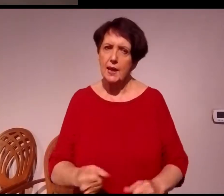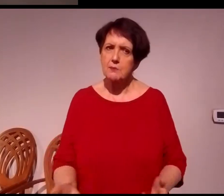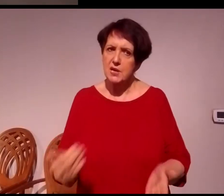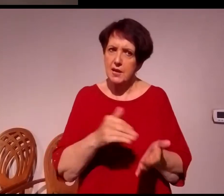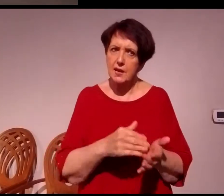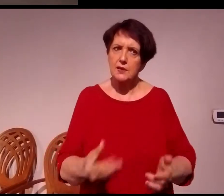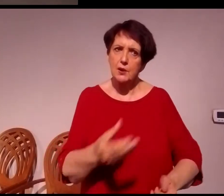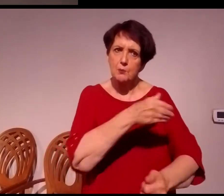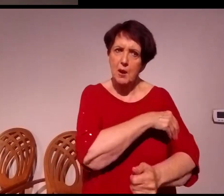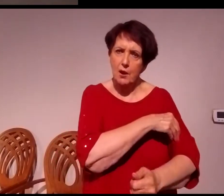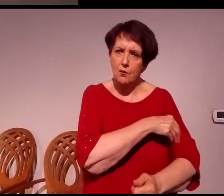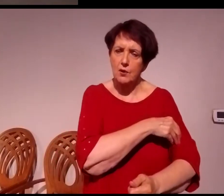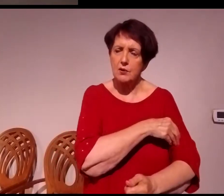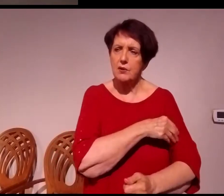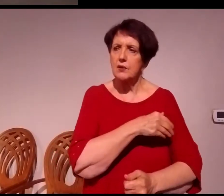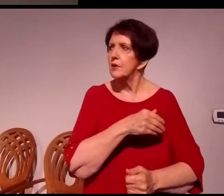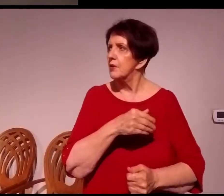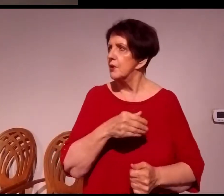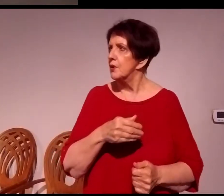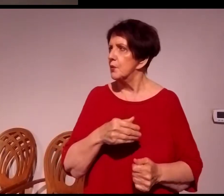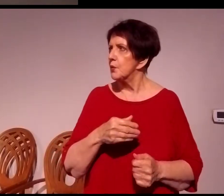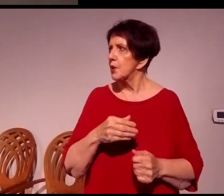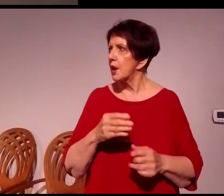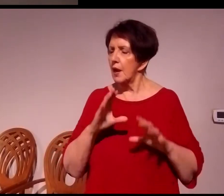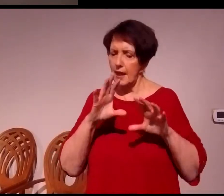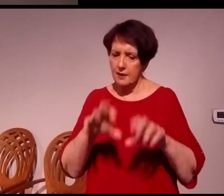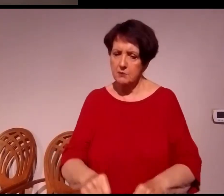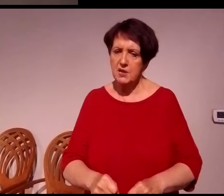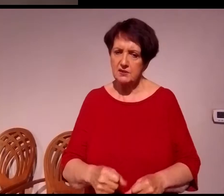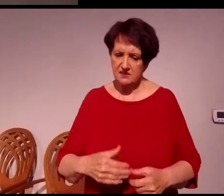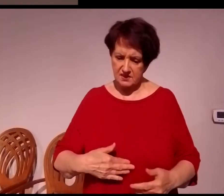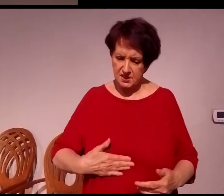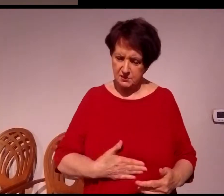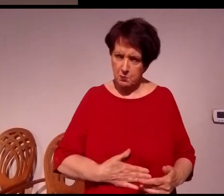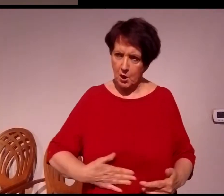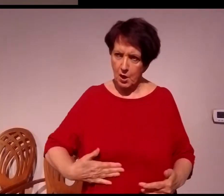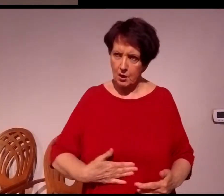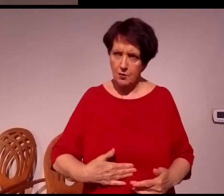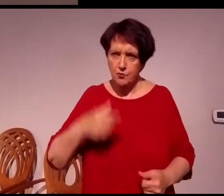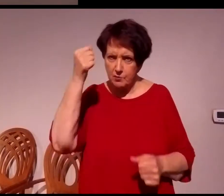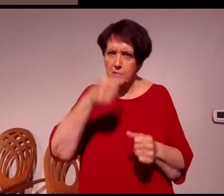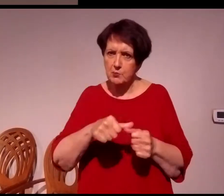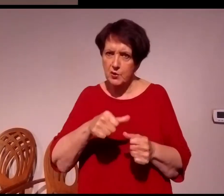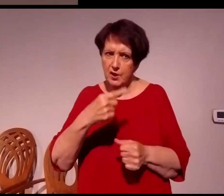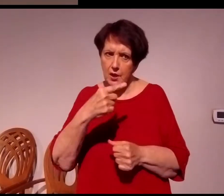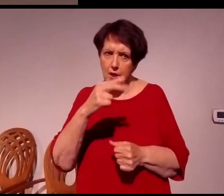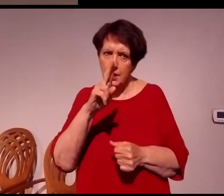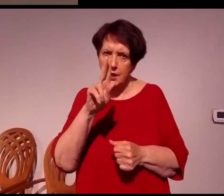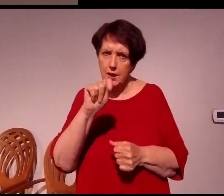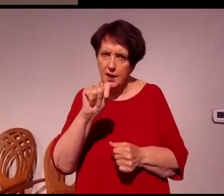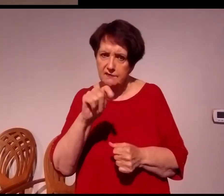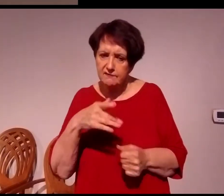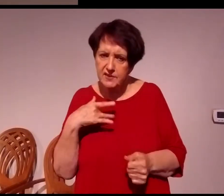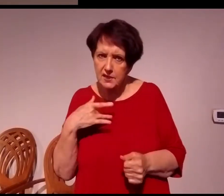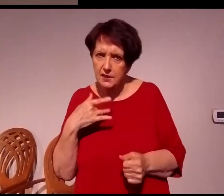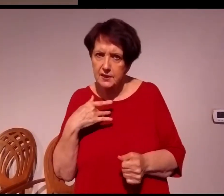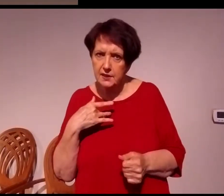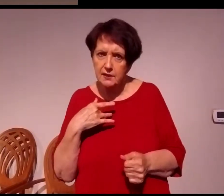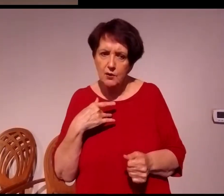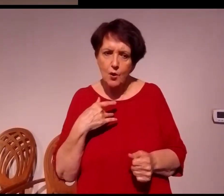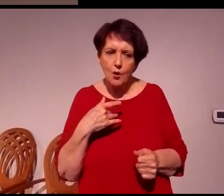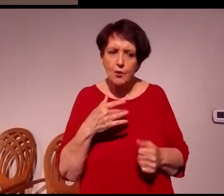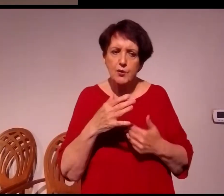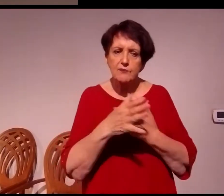we're reclaiming this part of us. Remember that gut feeling that you have? And those times when you have your butterflies